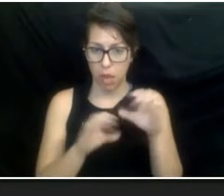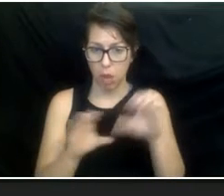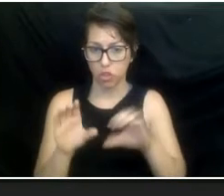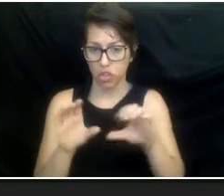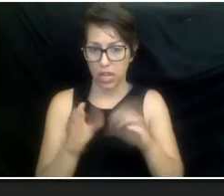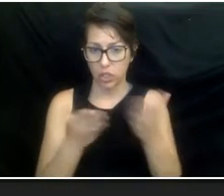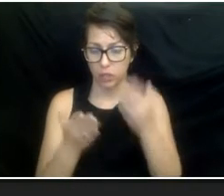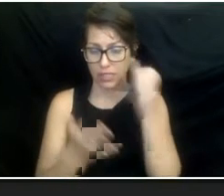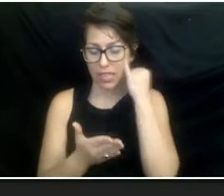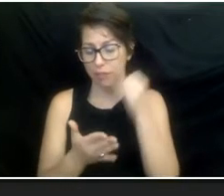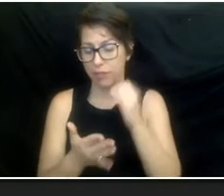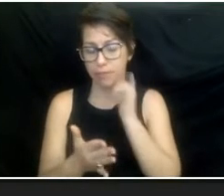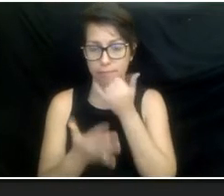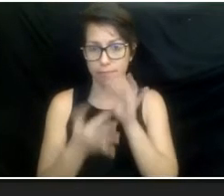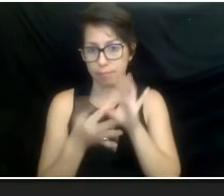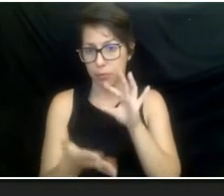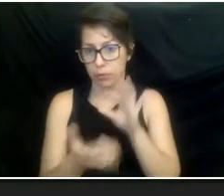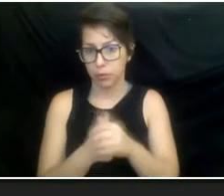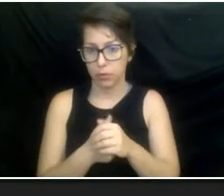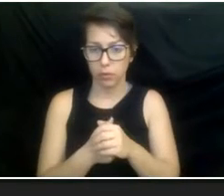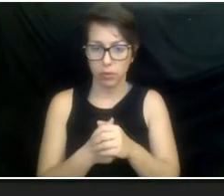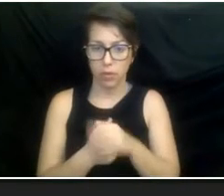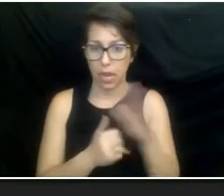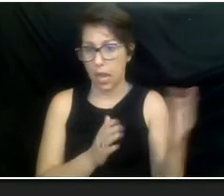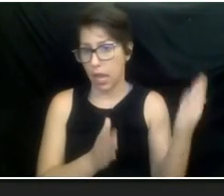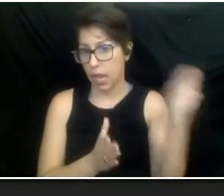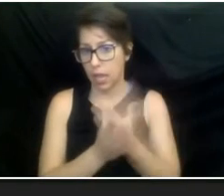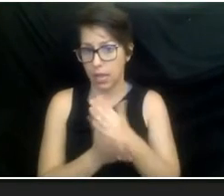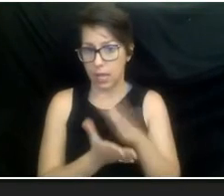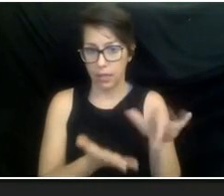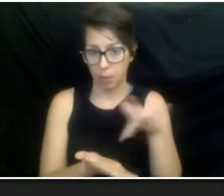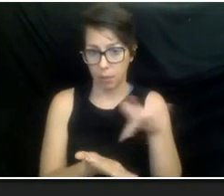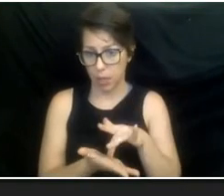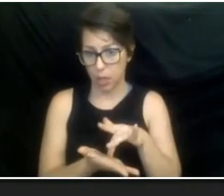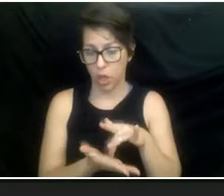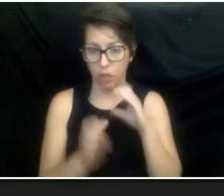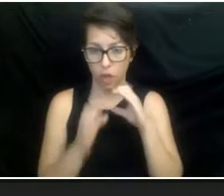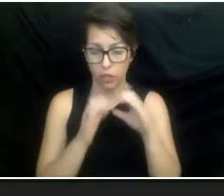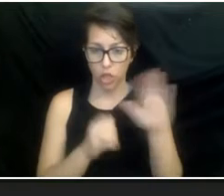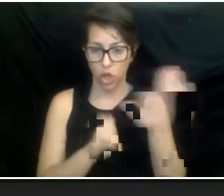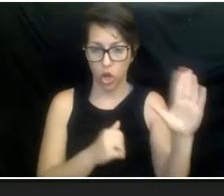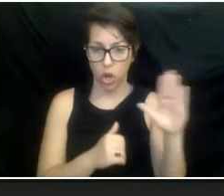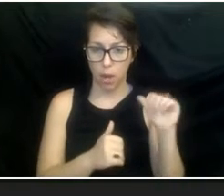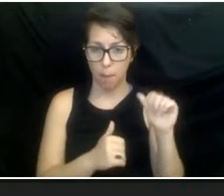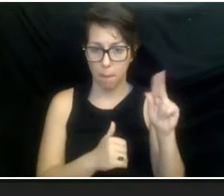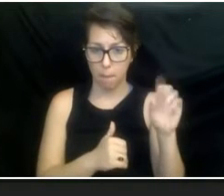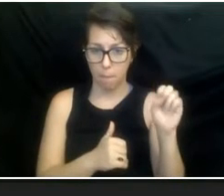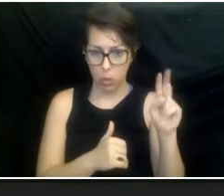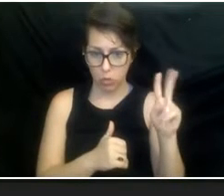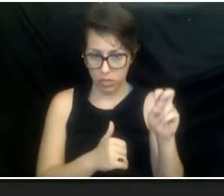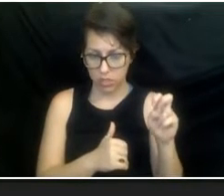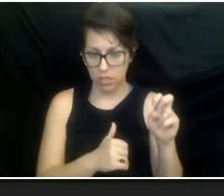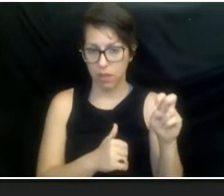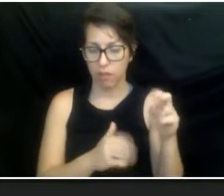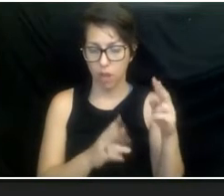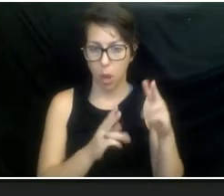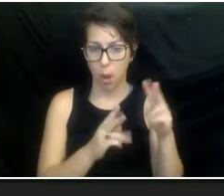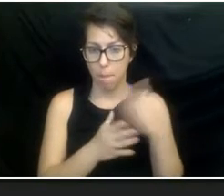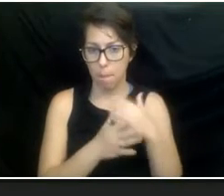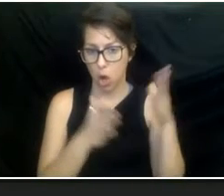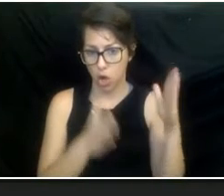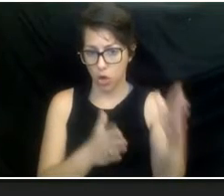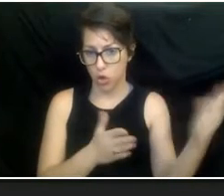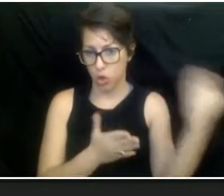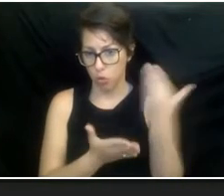our conversation safely having this alternative platform available to support the client at the moment is something we